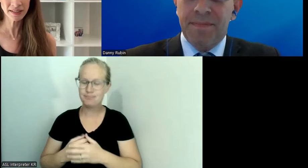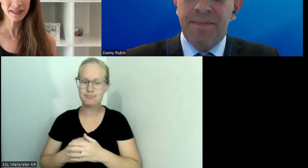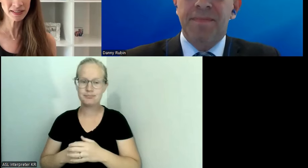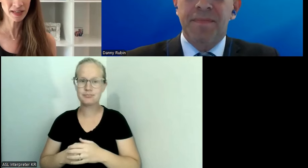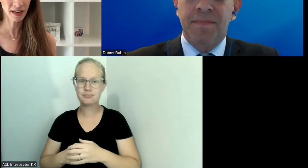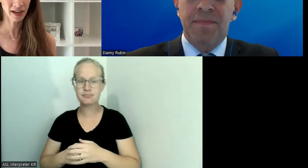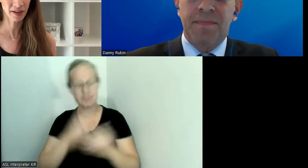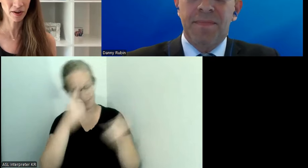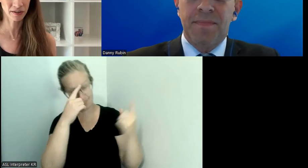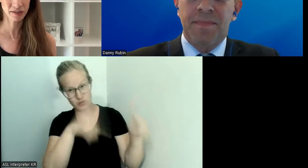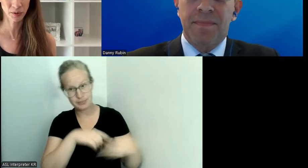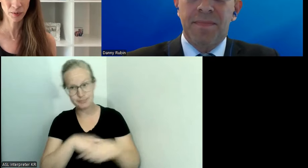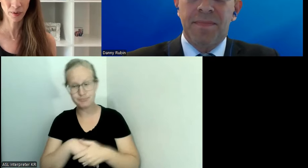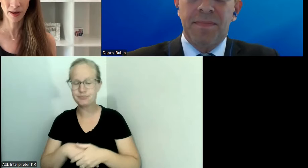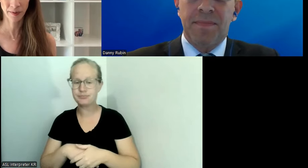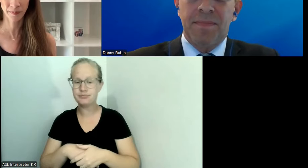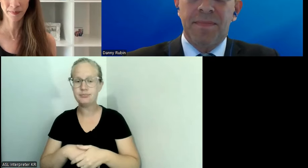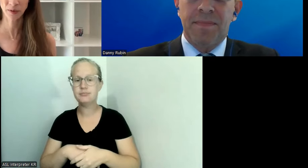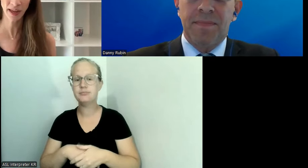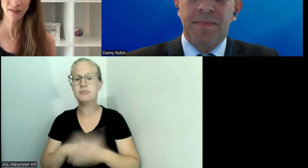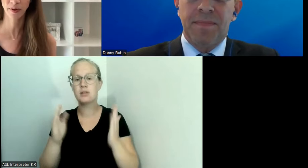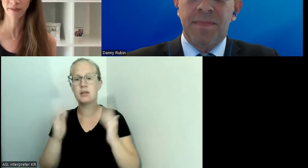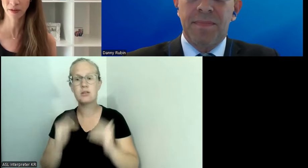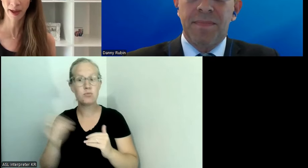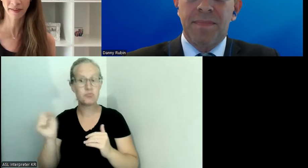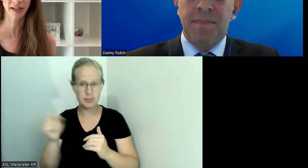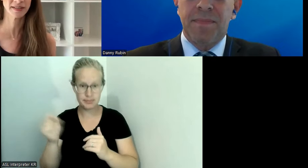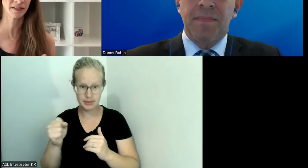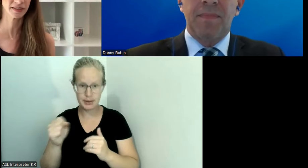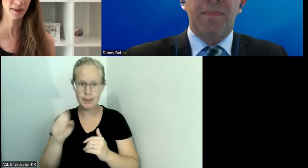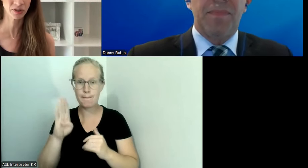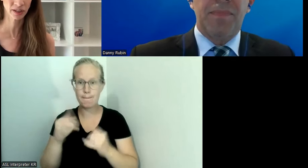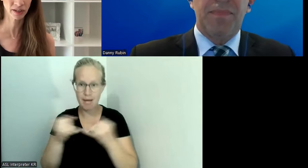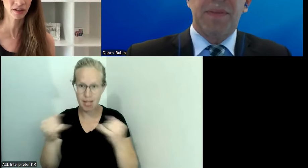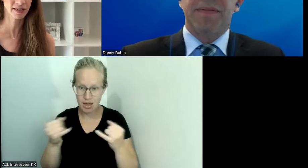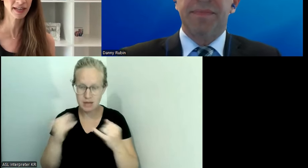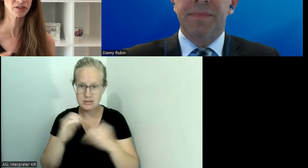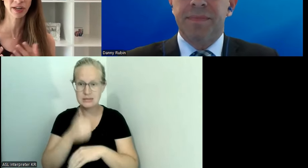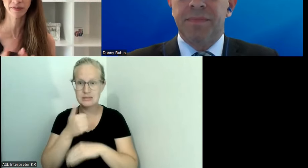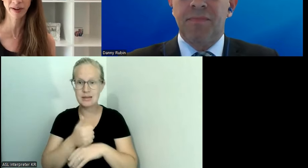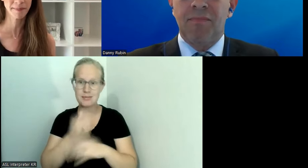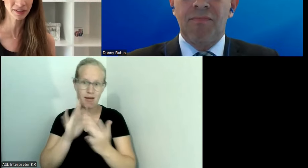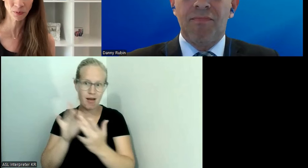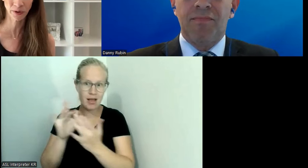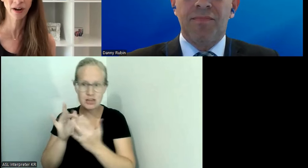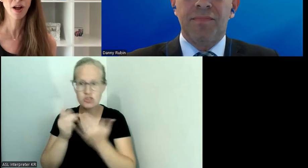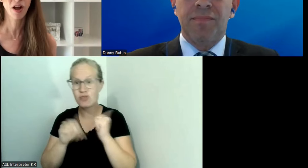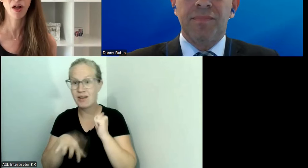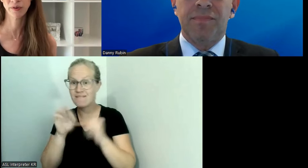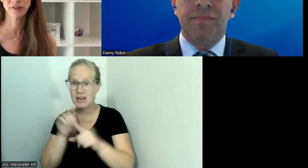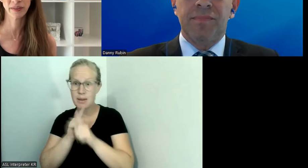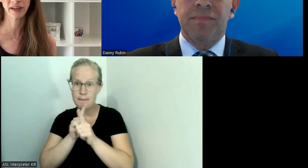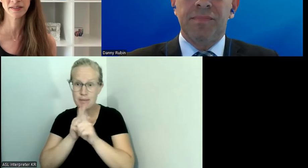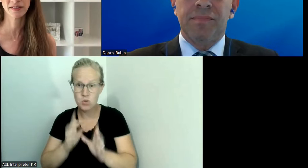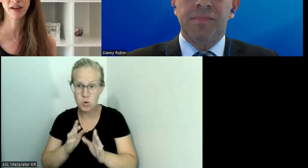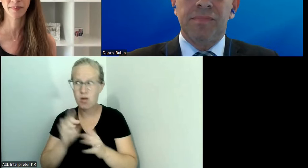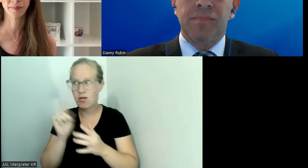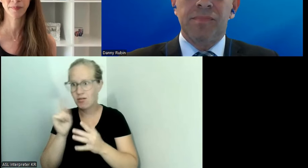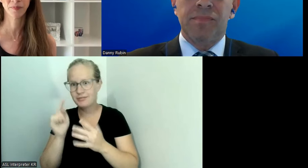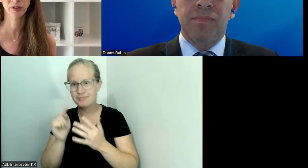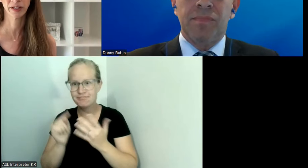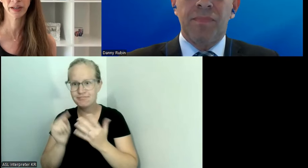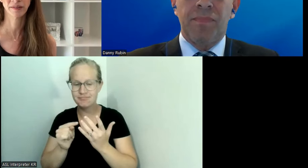and, and then also, um, so yeah, so having the bylines and establishing contacts, trying to find a mentor, all those things,